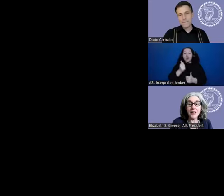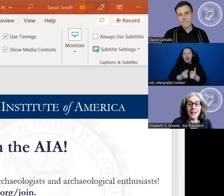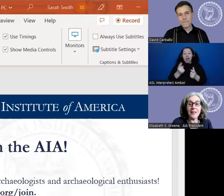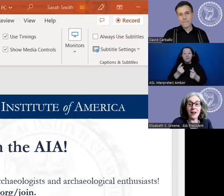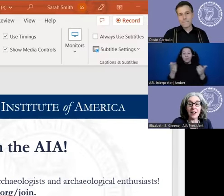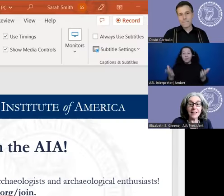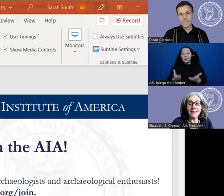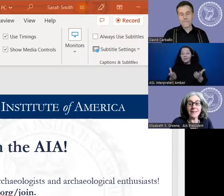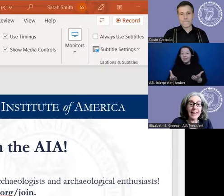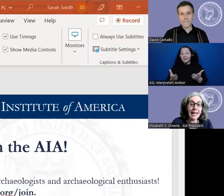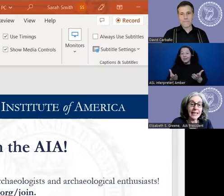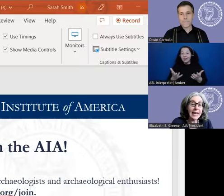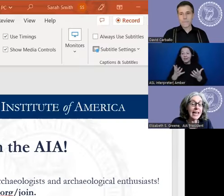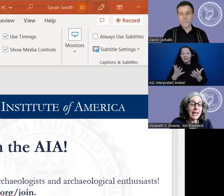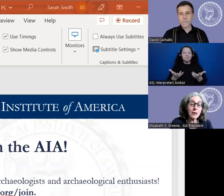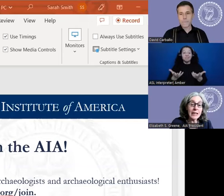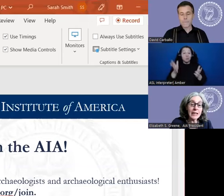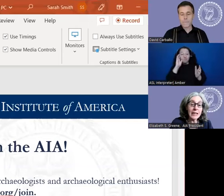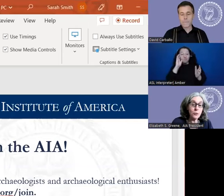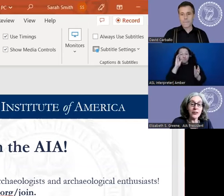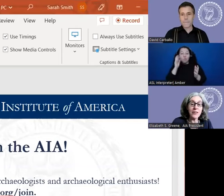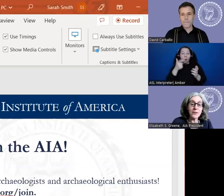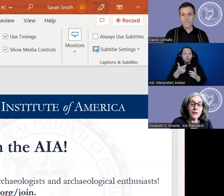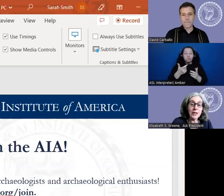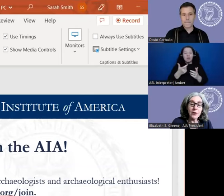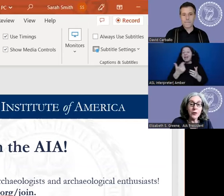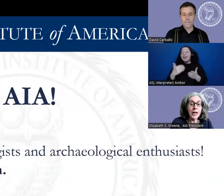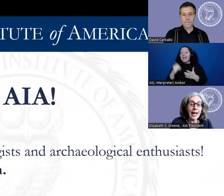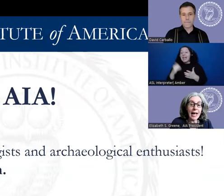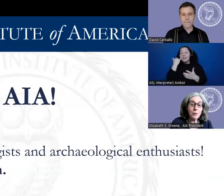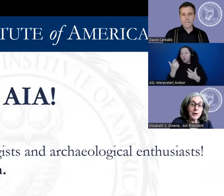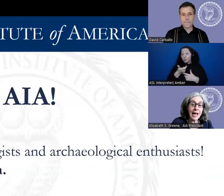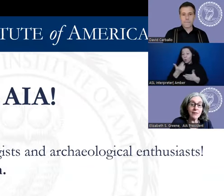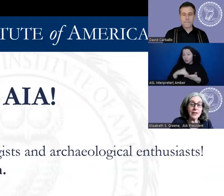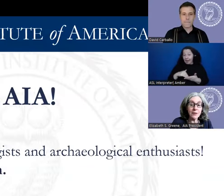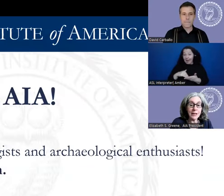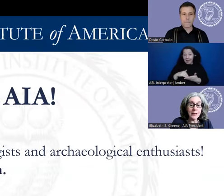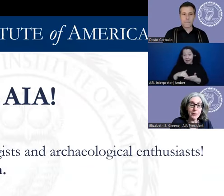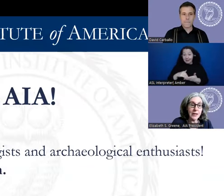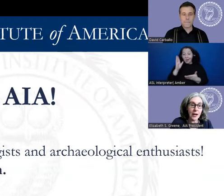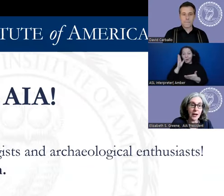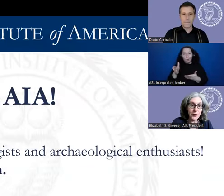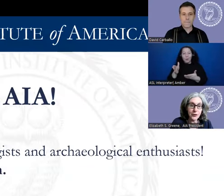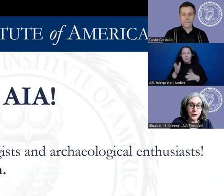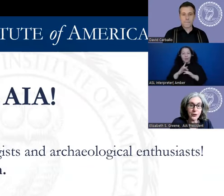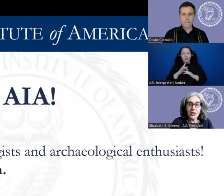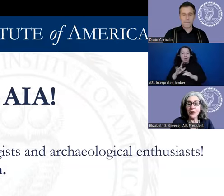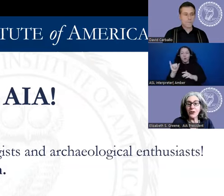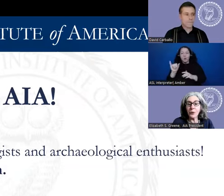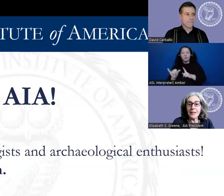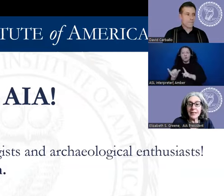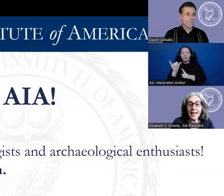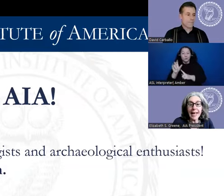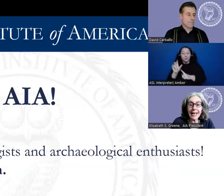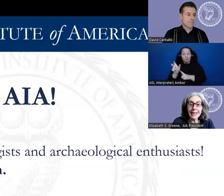here in the audience, again, if you'd like to watch this video, we'll have it available on our YouTube channel